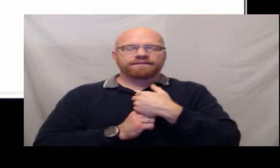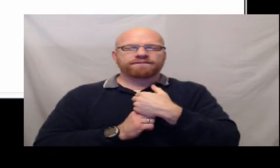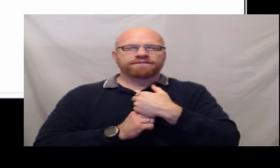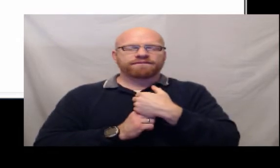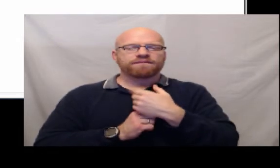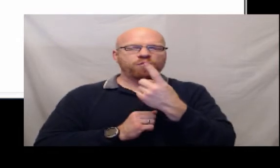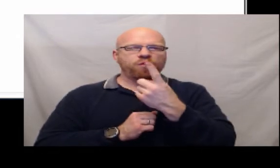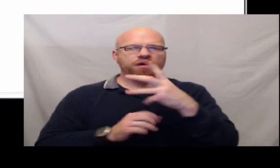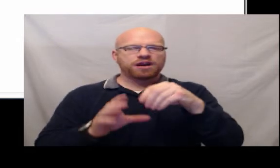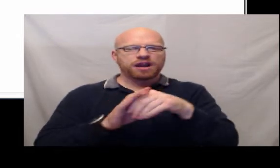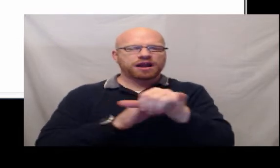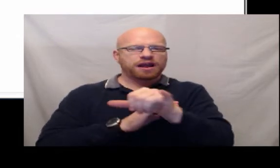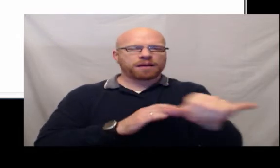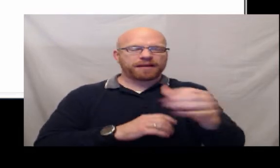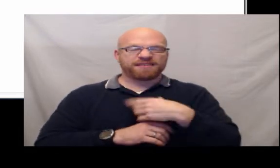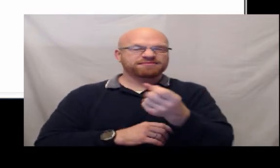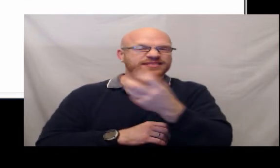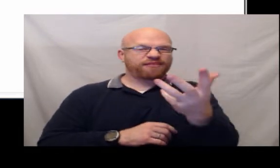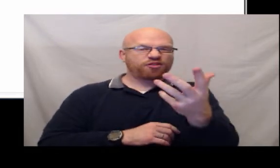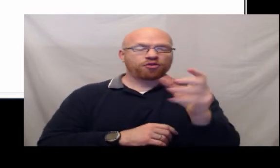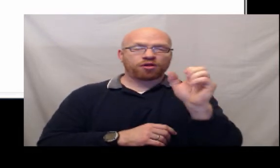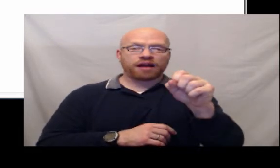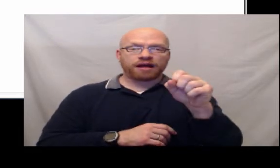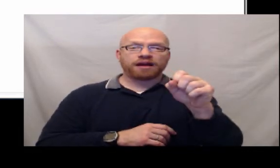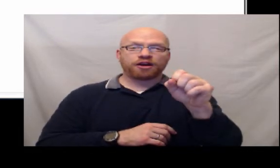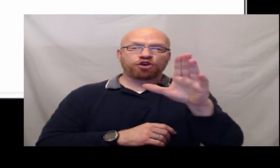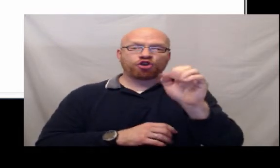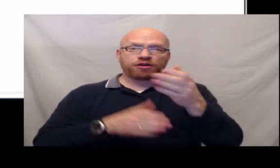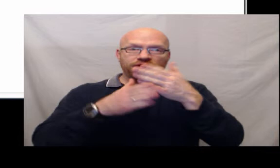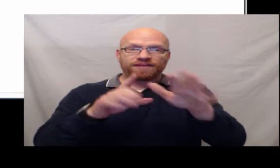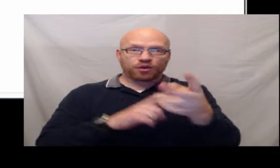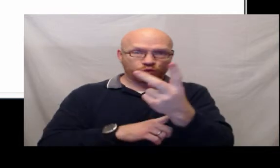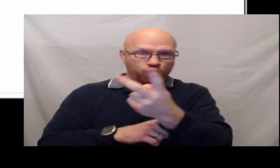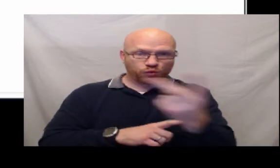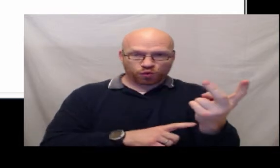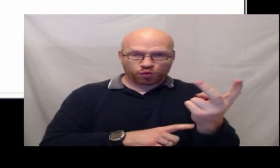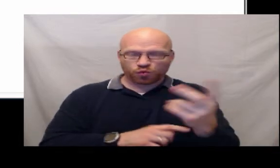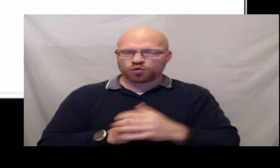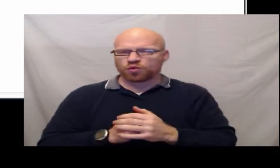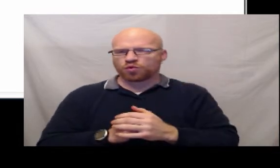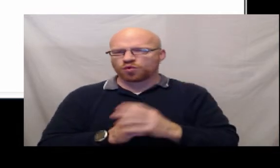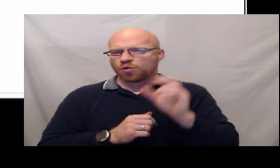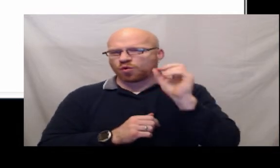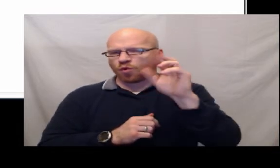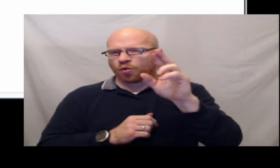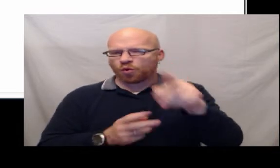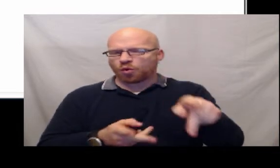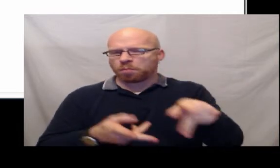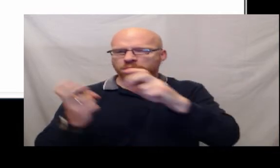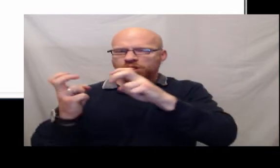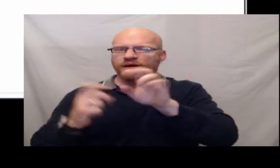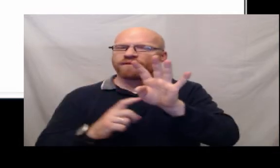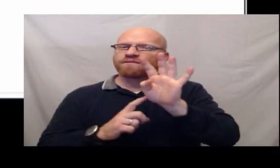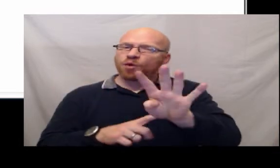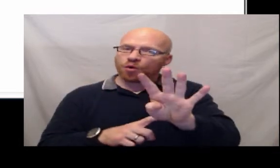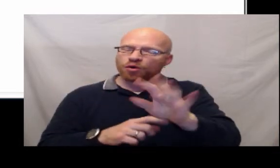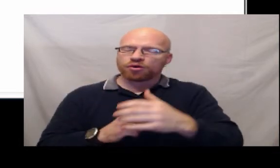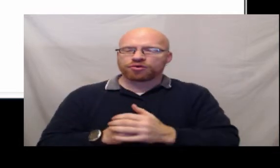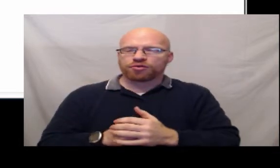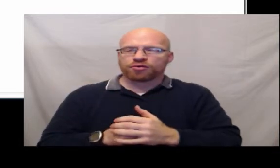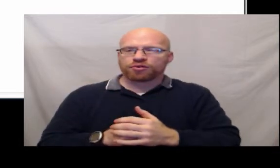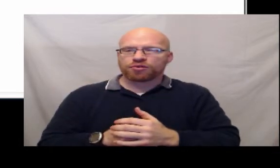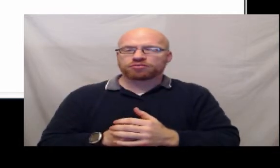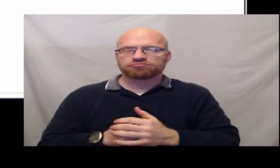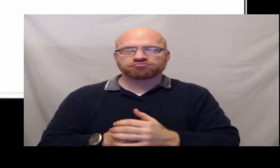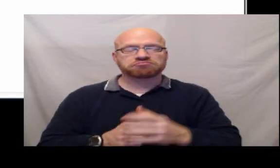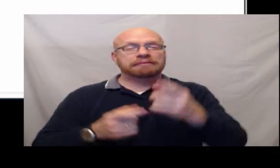seems a little bit more complicated, but they have one in common. Well, they have several that could divide through. I could divide by 2,